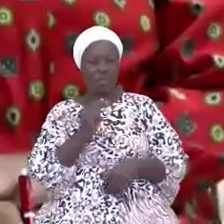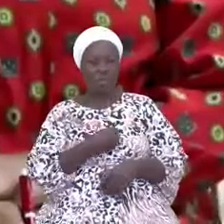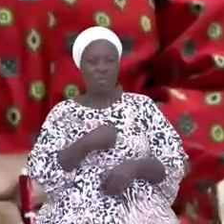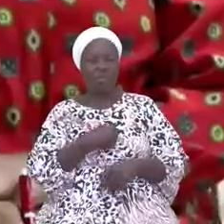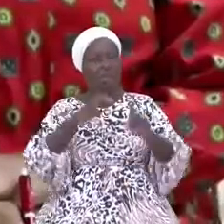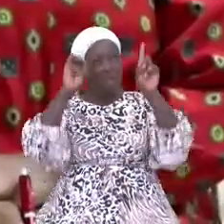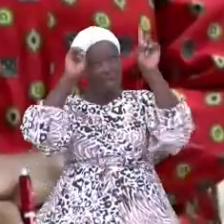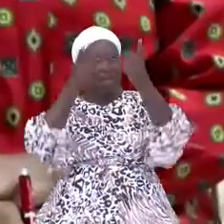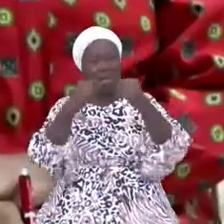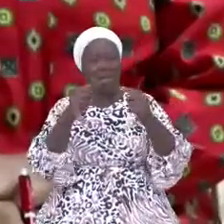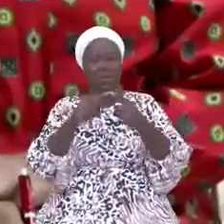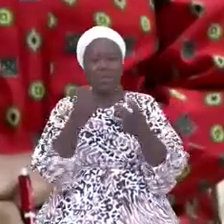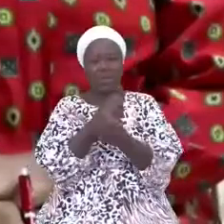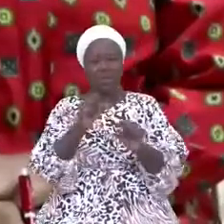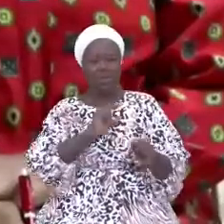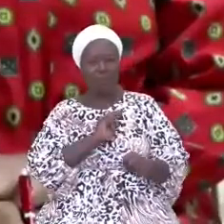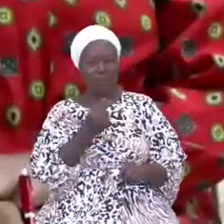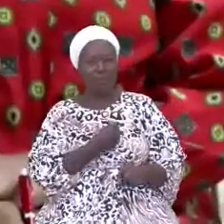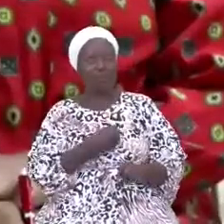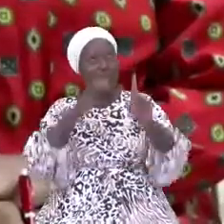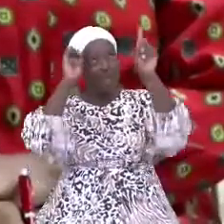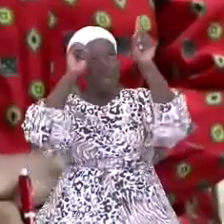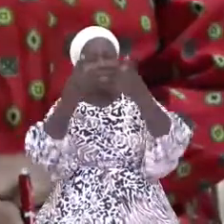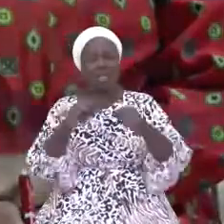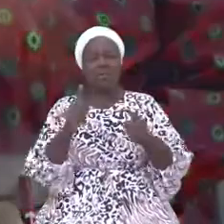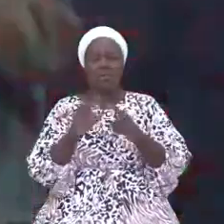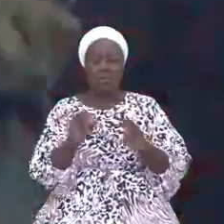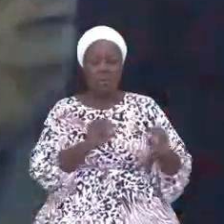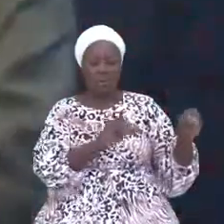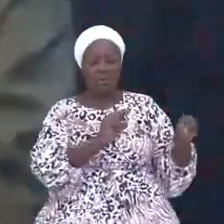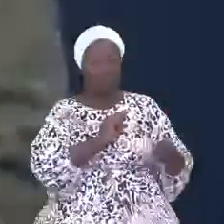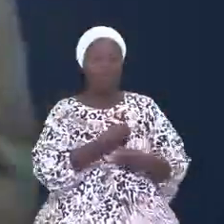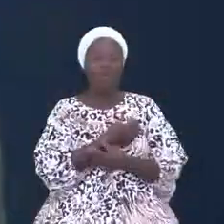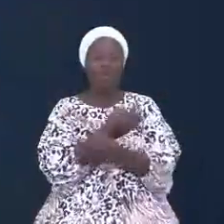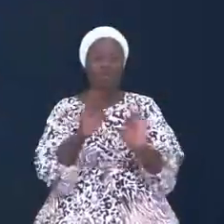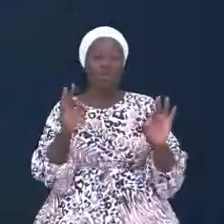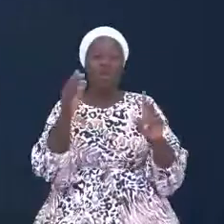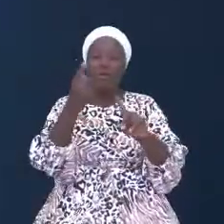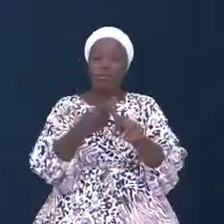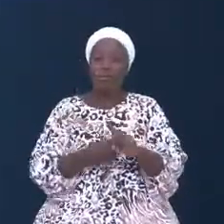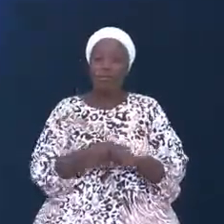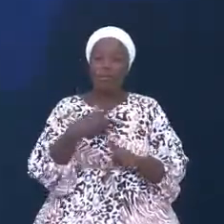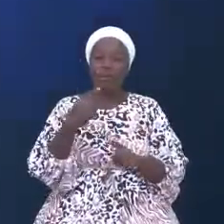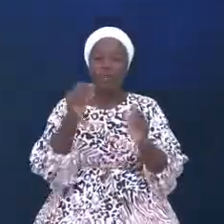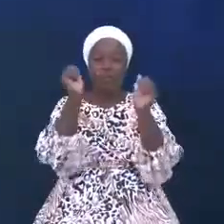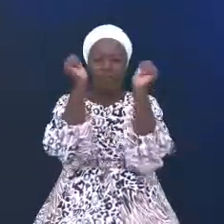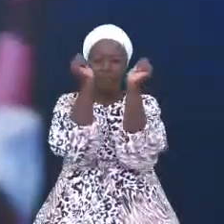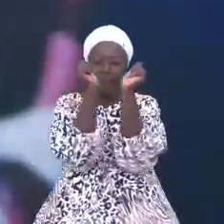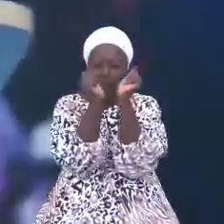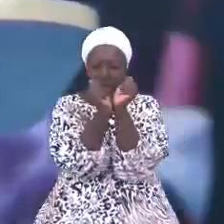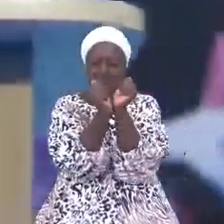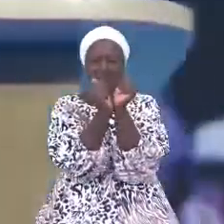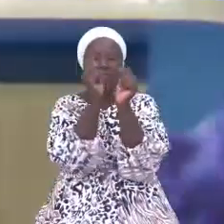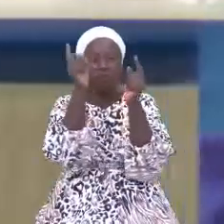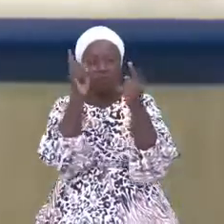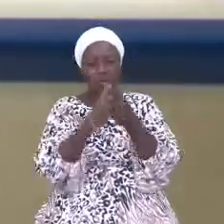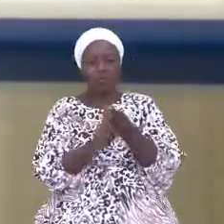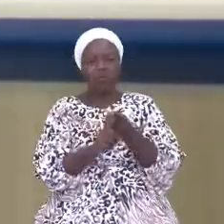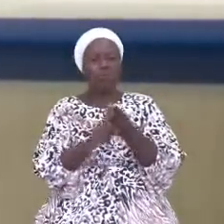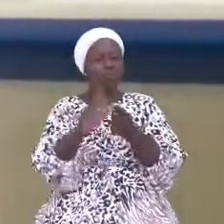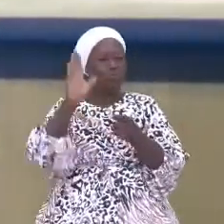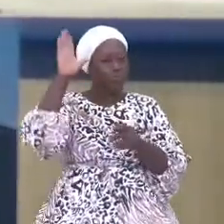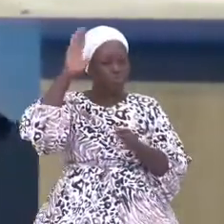save us. He came to set us free from the slavery to addiction. We